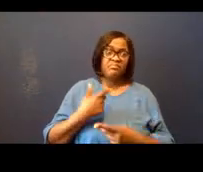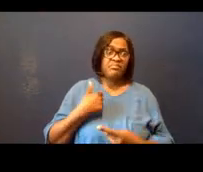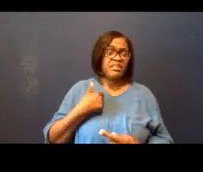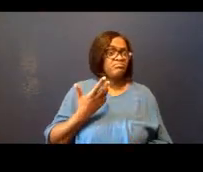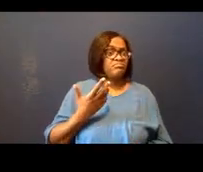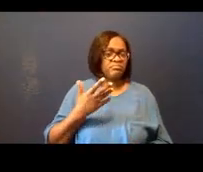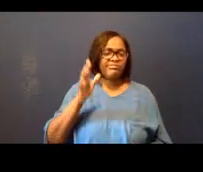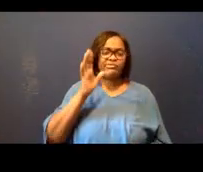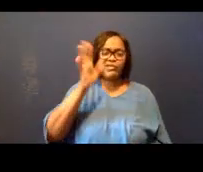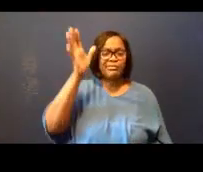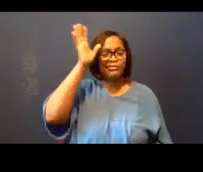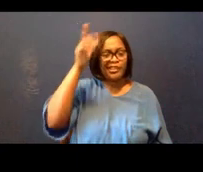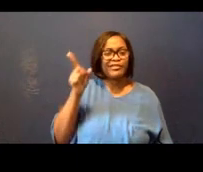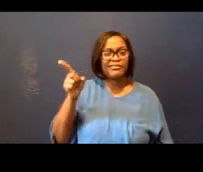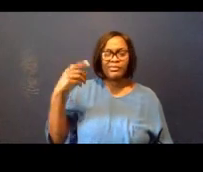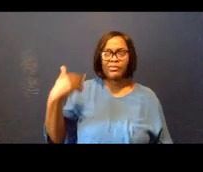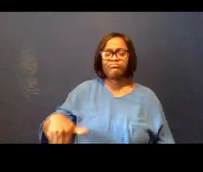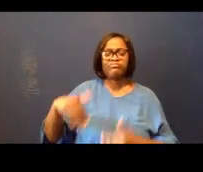point out